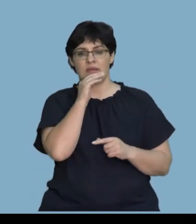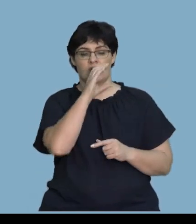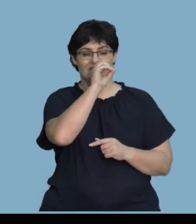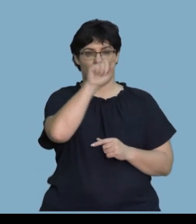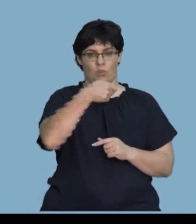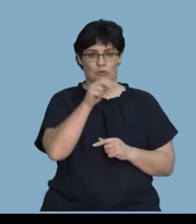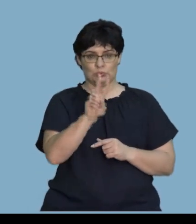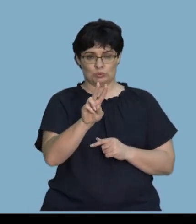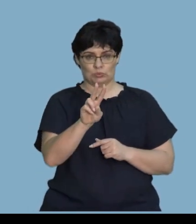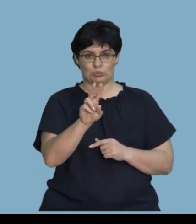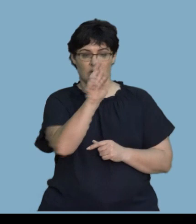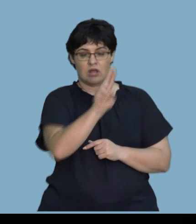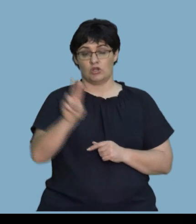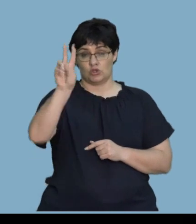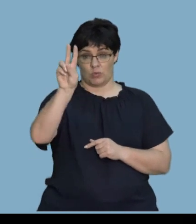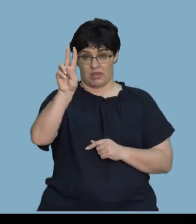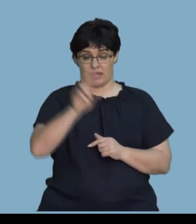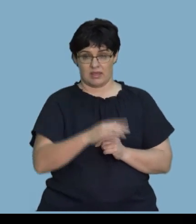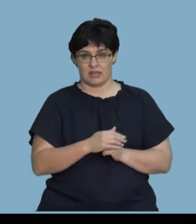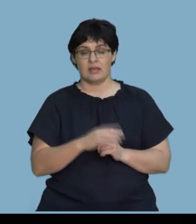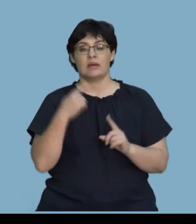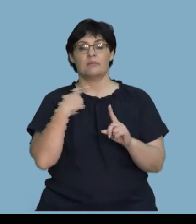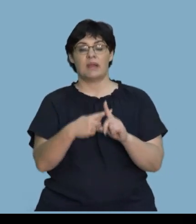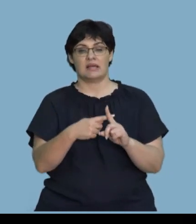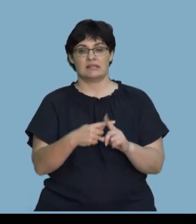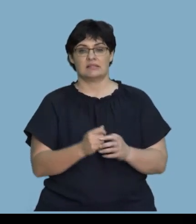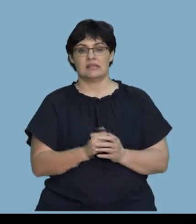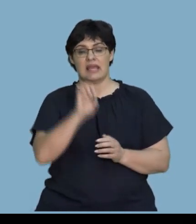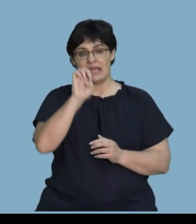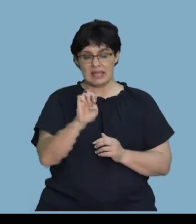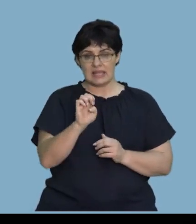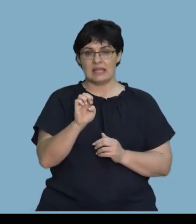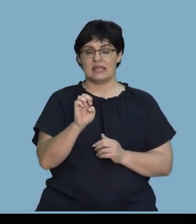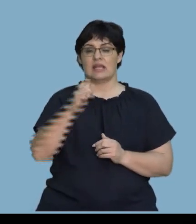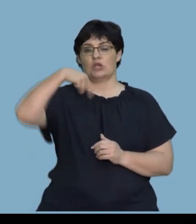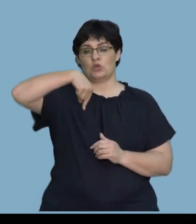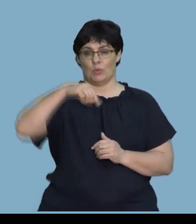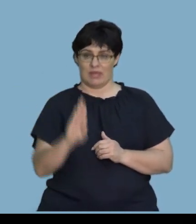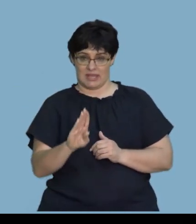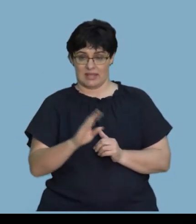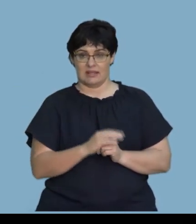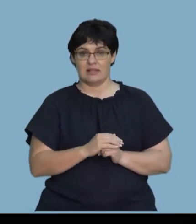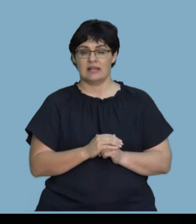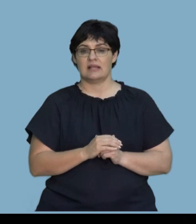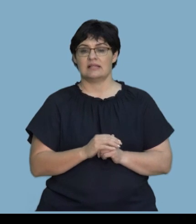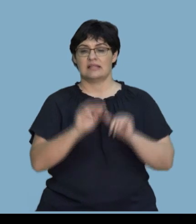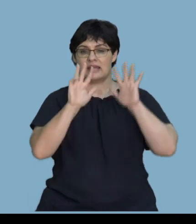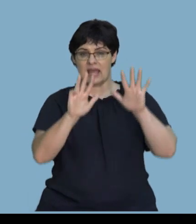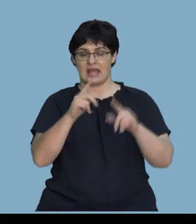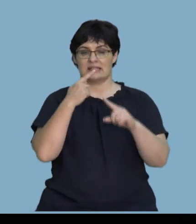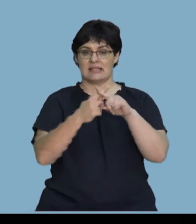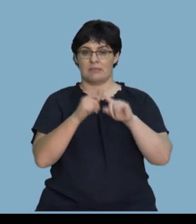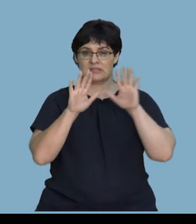Do not forget to square that, plus E due to QB, which is 9 times